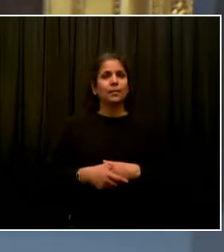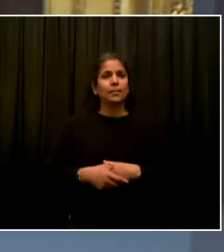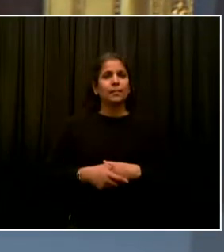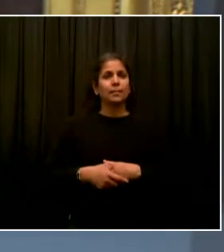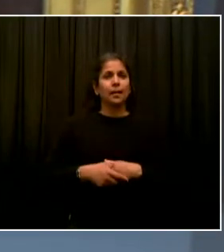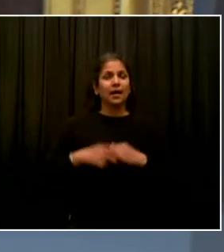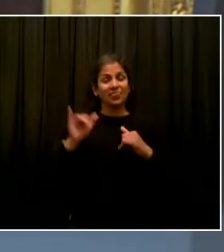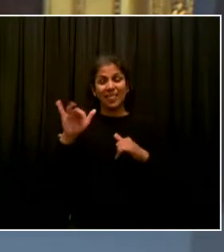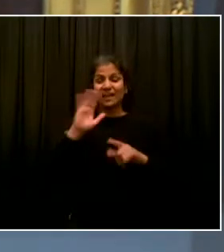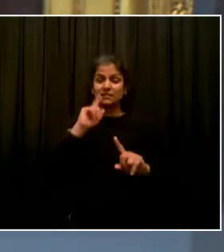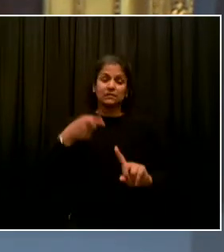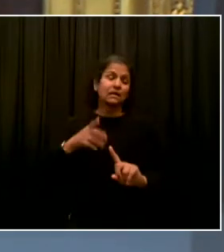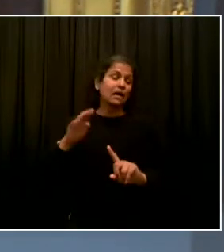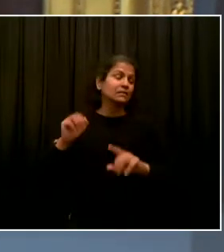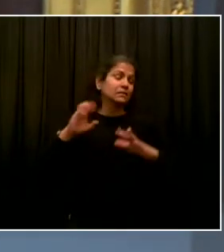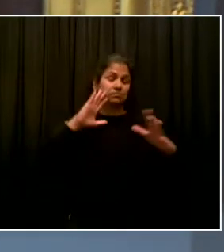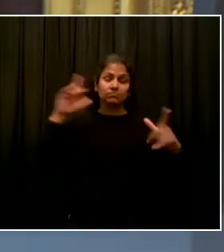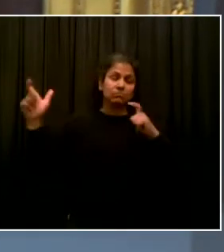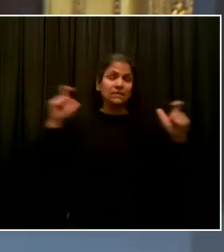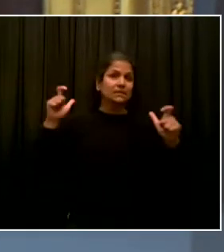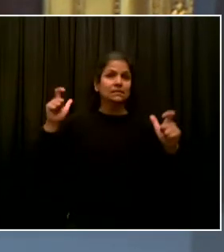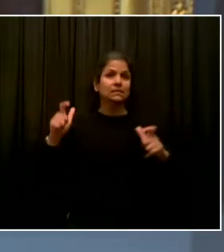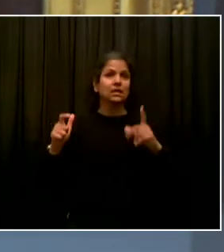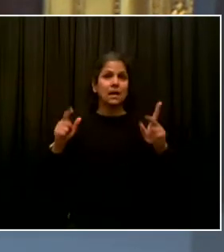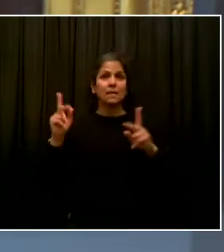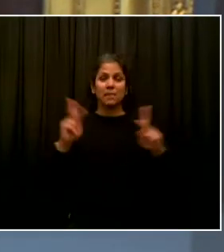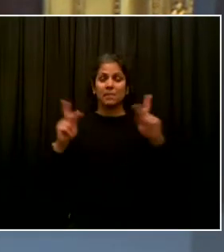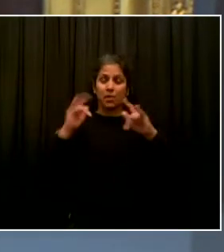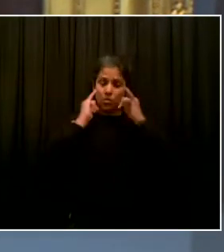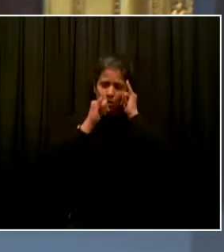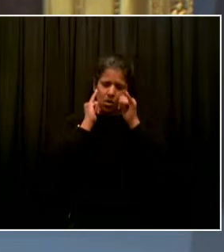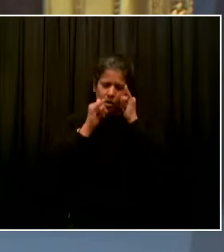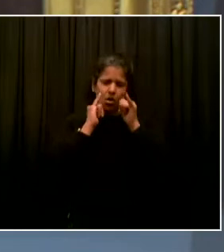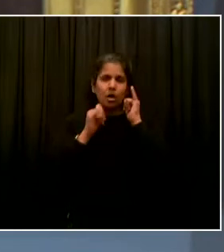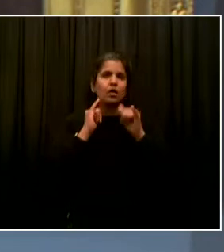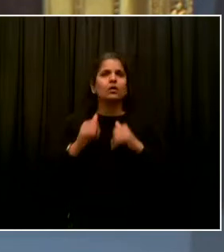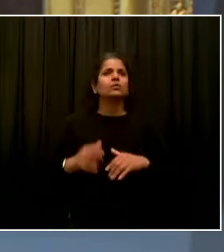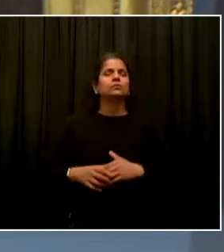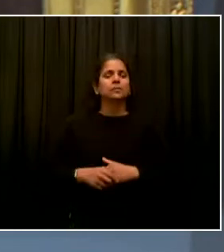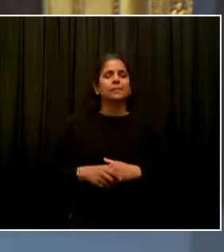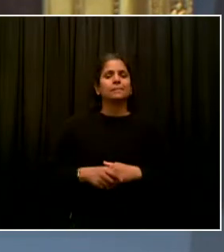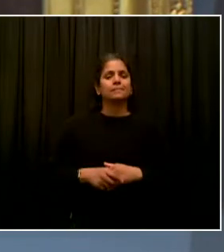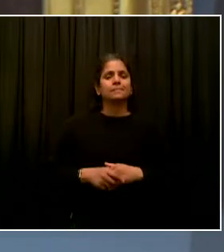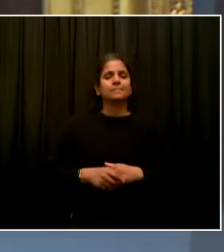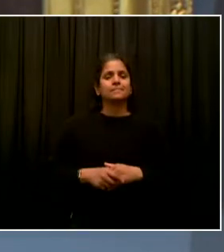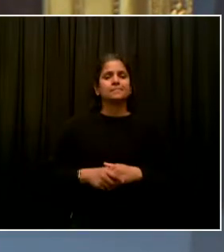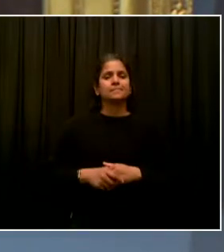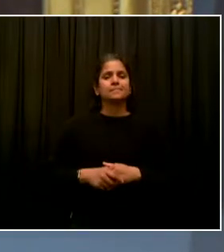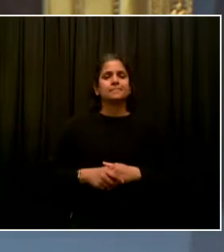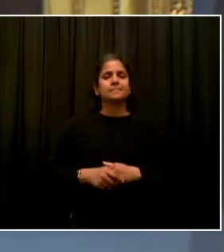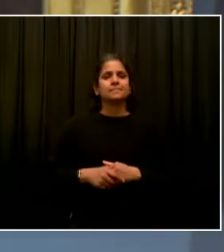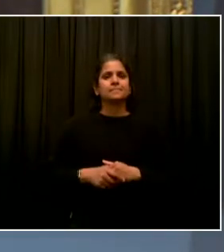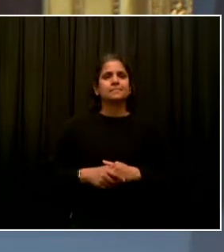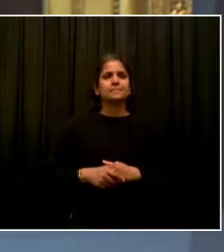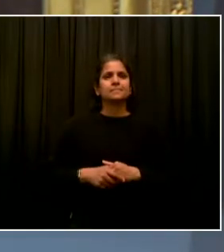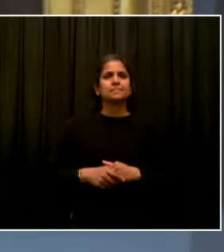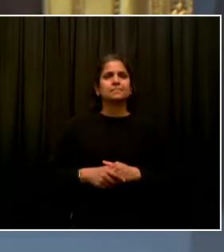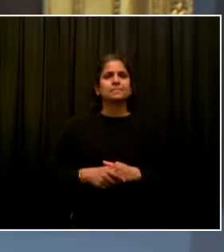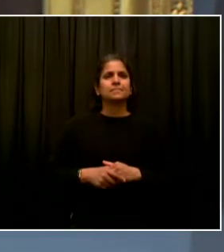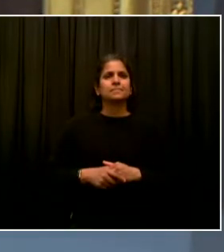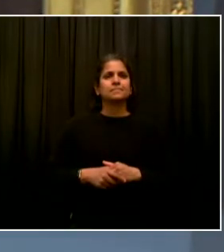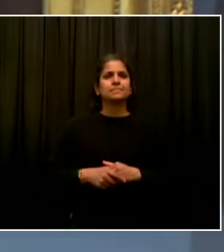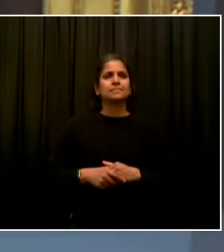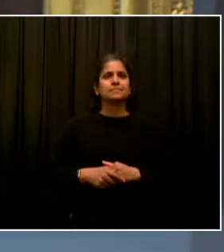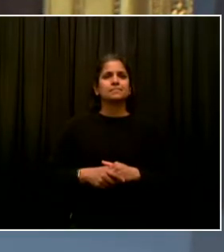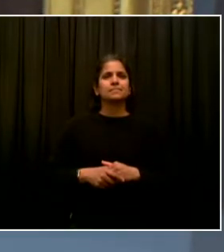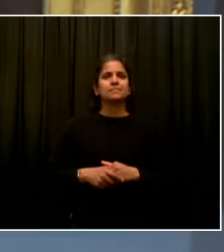of calls, and we want to get in contact with people. It's commended what you have done and what the Dr. Katz has done, and we are